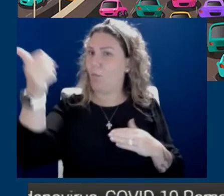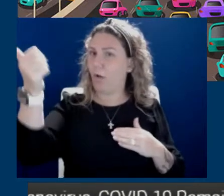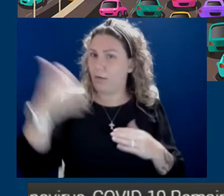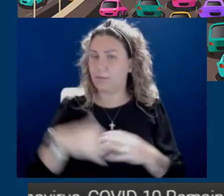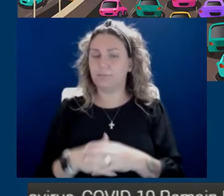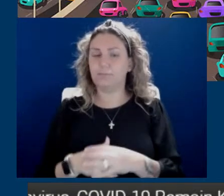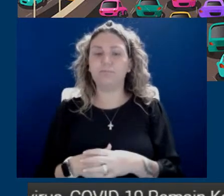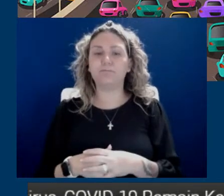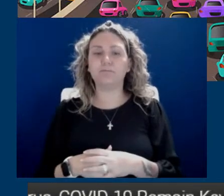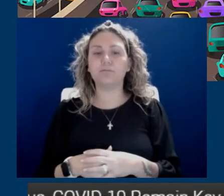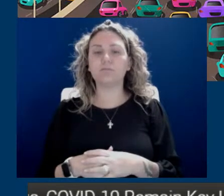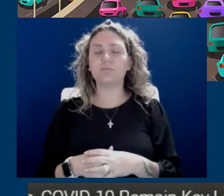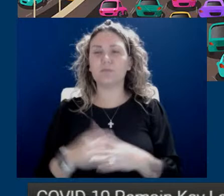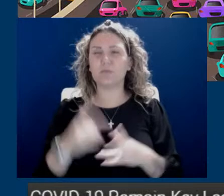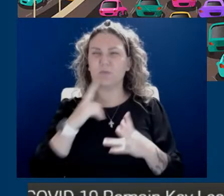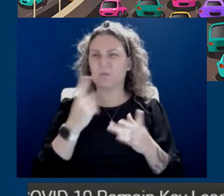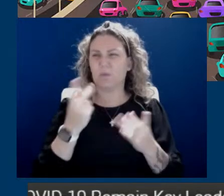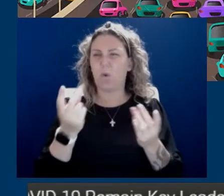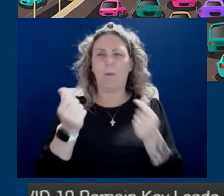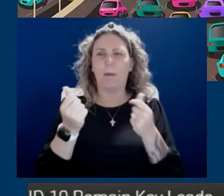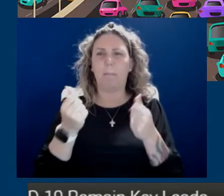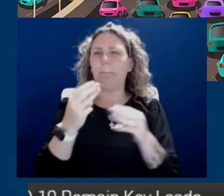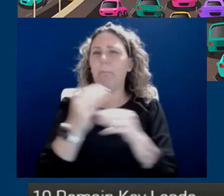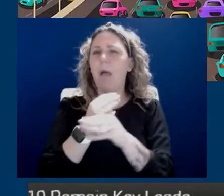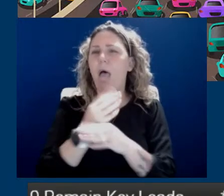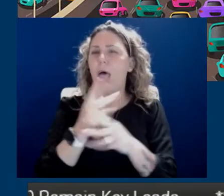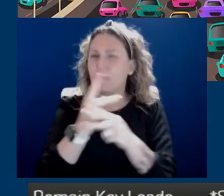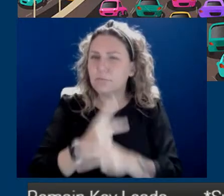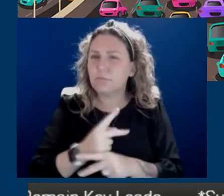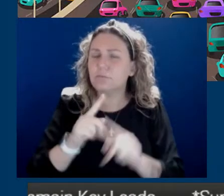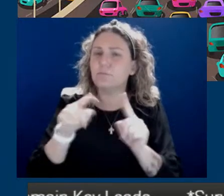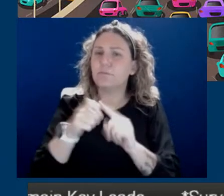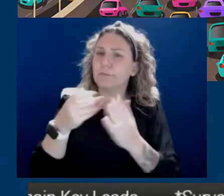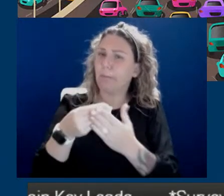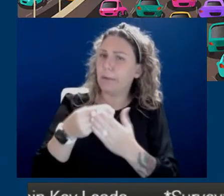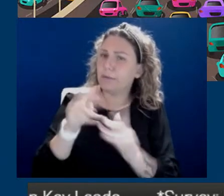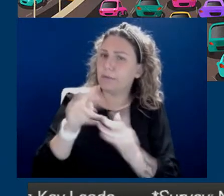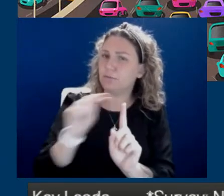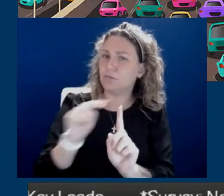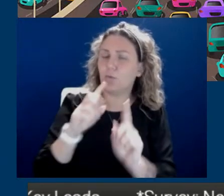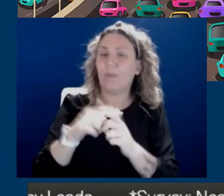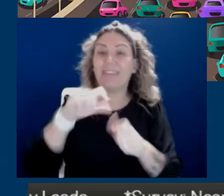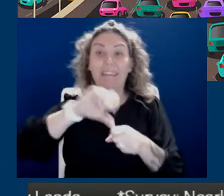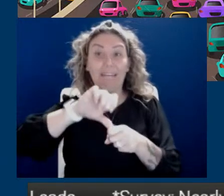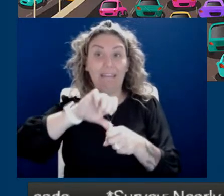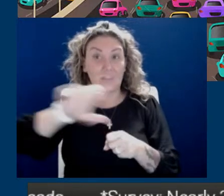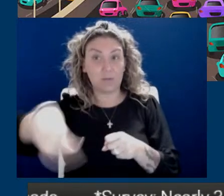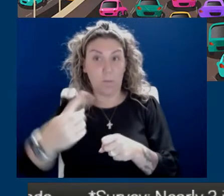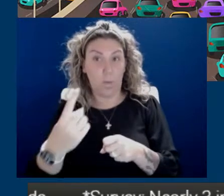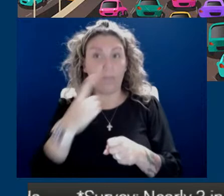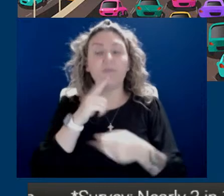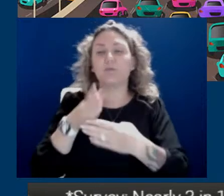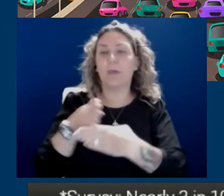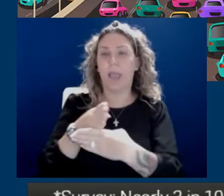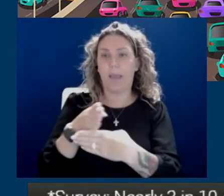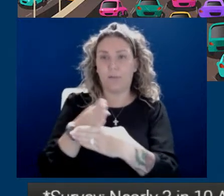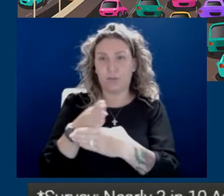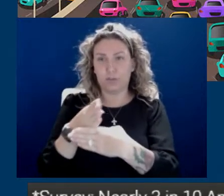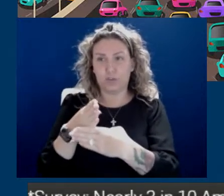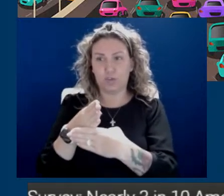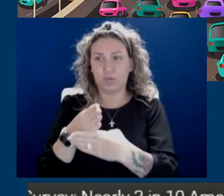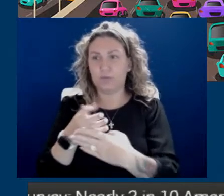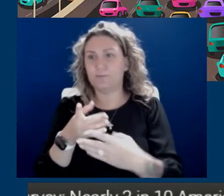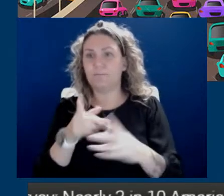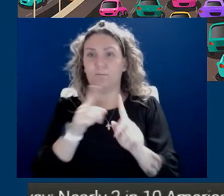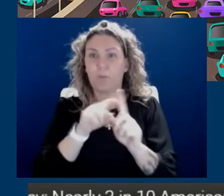kind of quick math on what that looked like from a financial perspective with just gasoline. So I averaged the prices out for the last, from